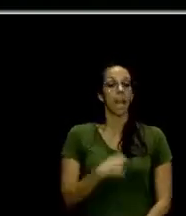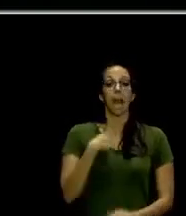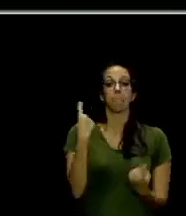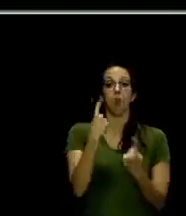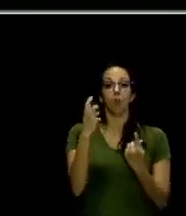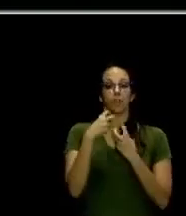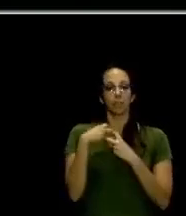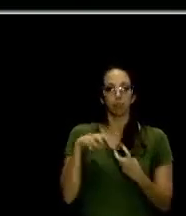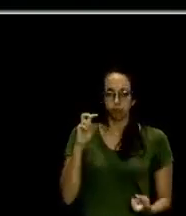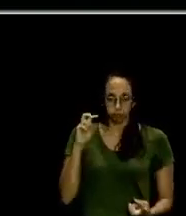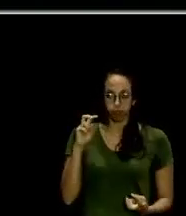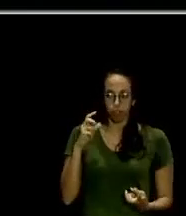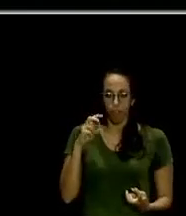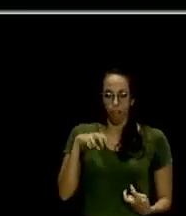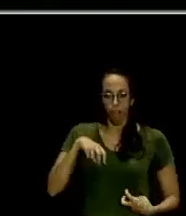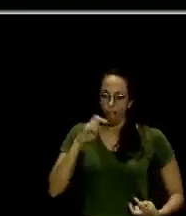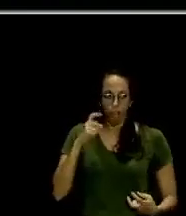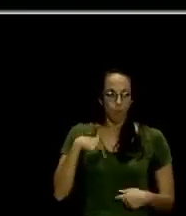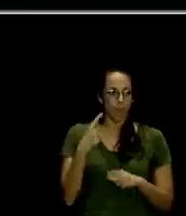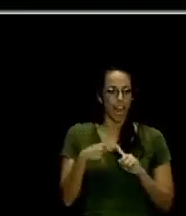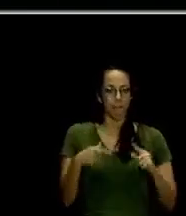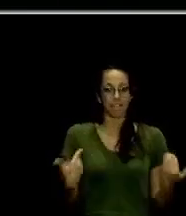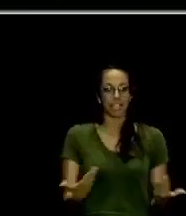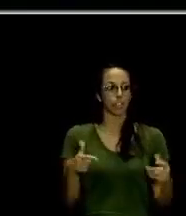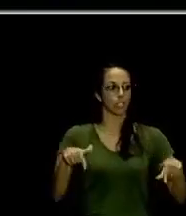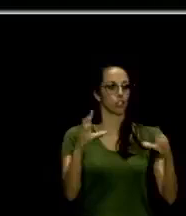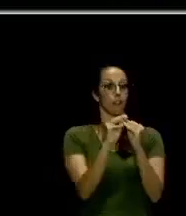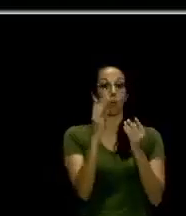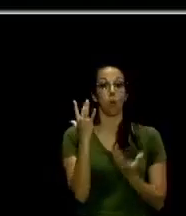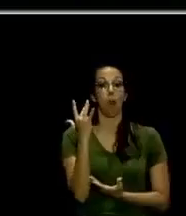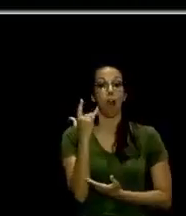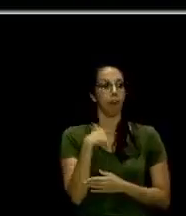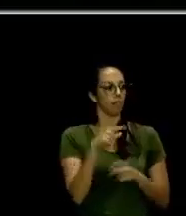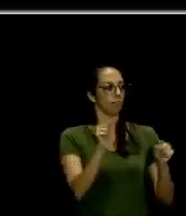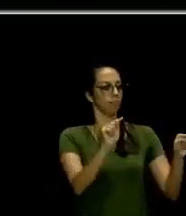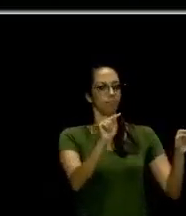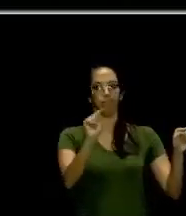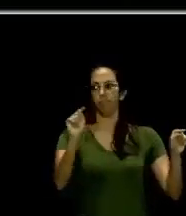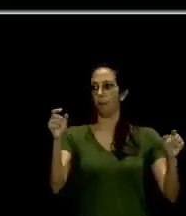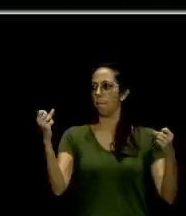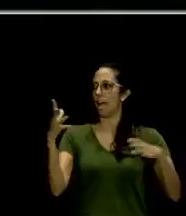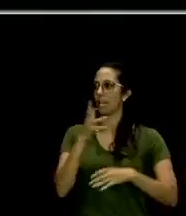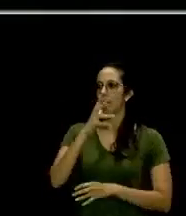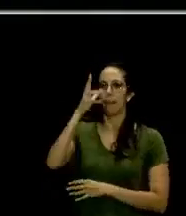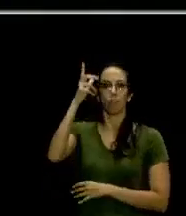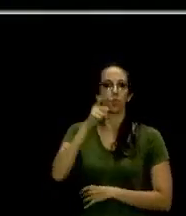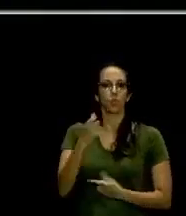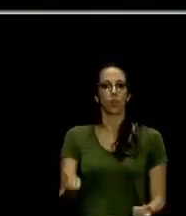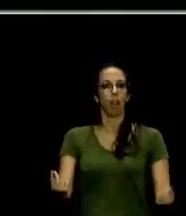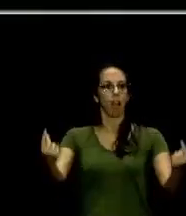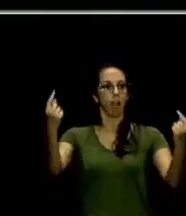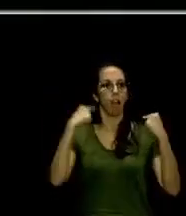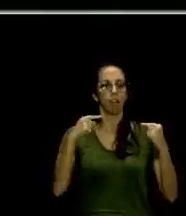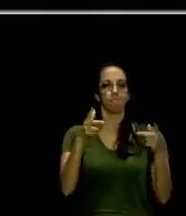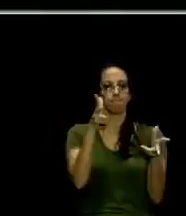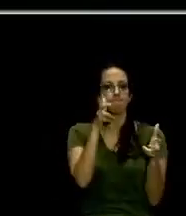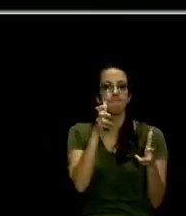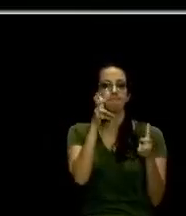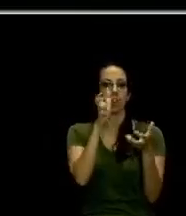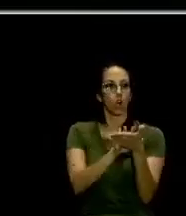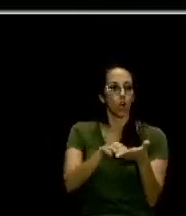awe when I come to this conference at all of the parents who take the time out to come, to learn, to grow,